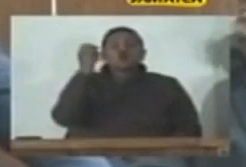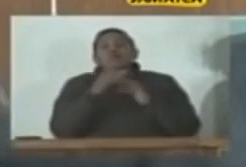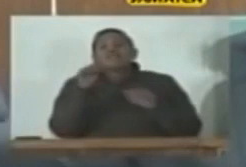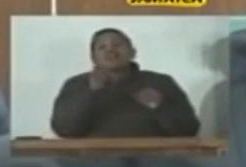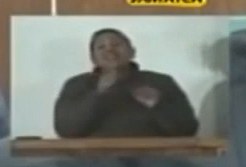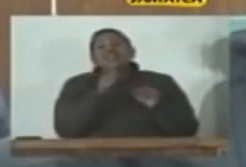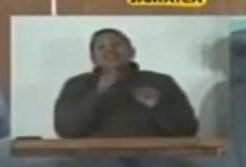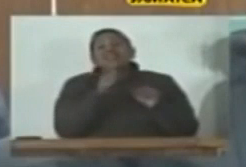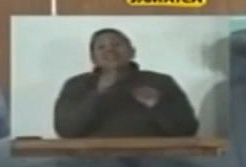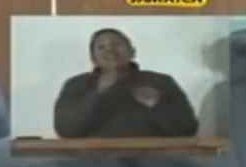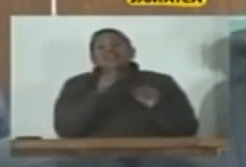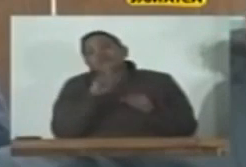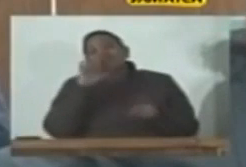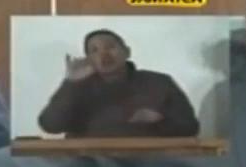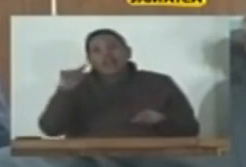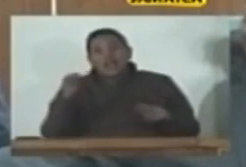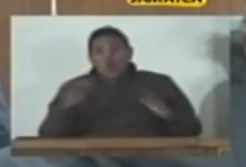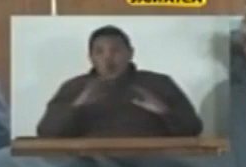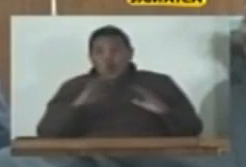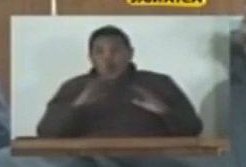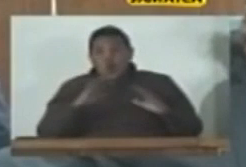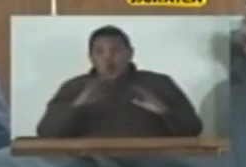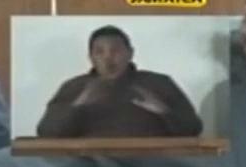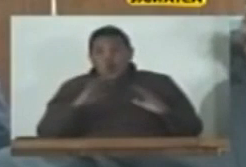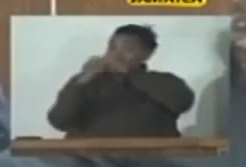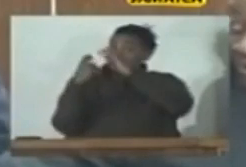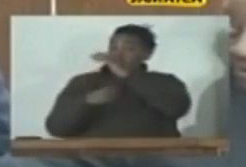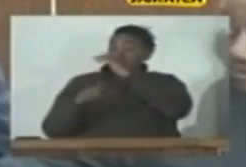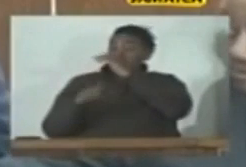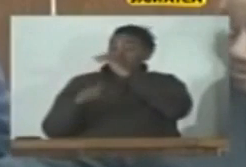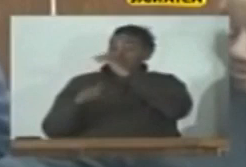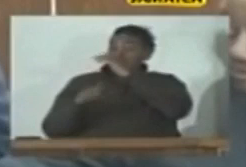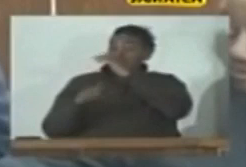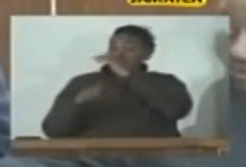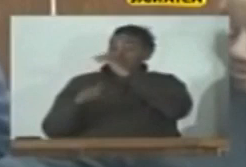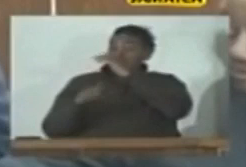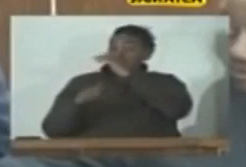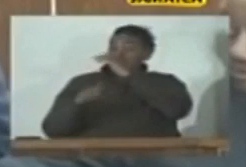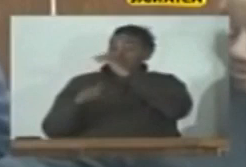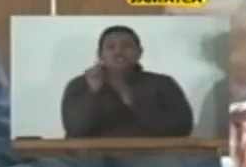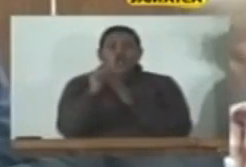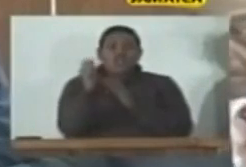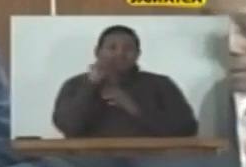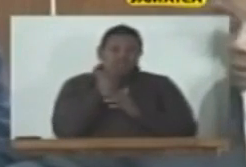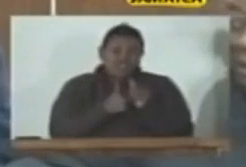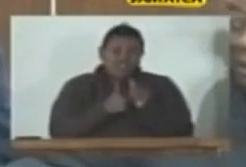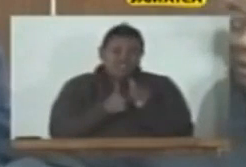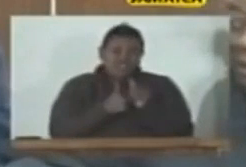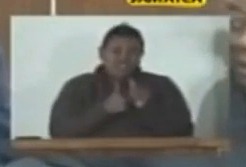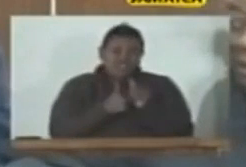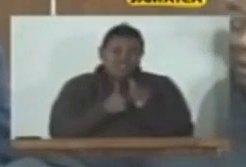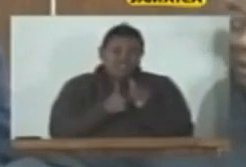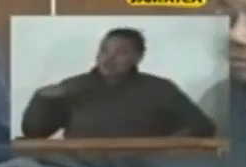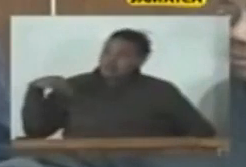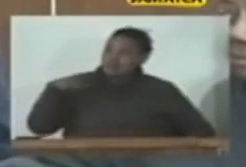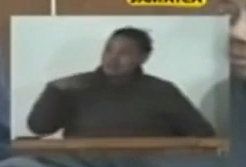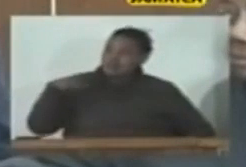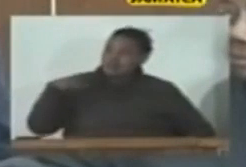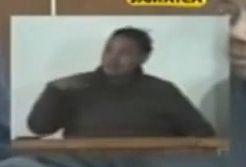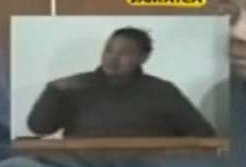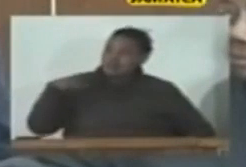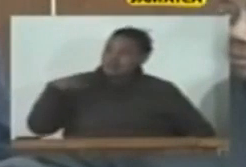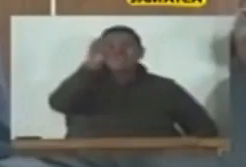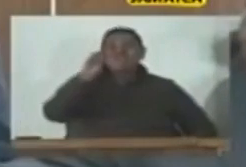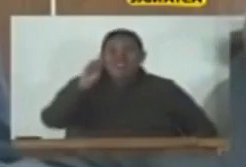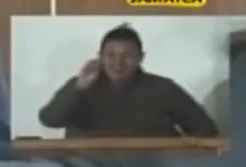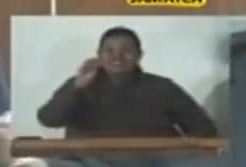barrel, motorists are paying over $140 a litre per gas. Oil price gone down, but gas price in